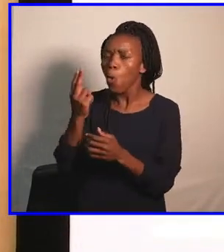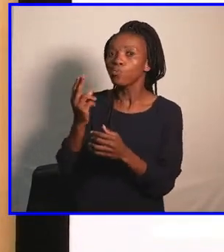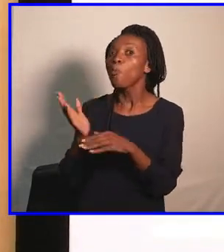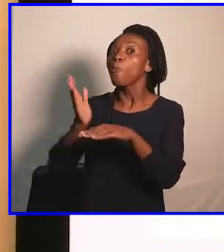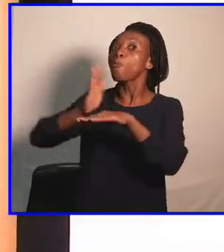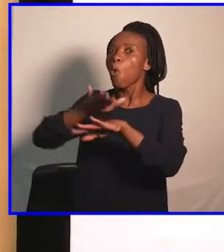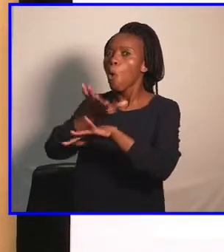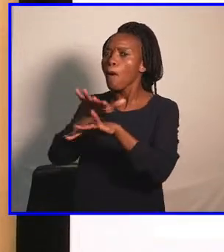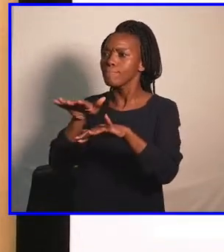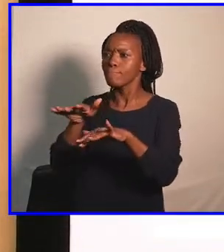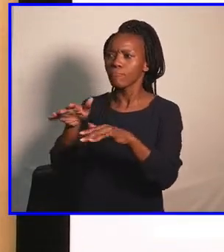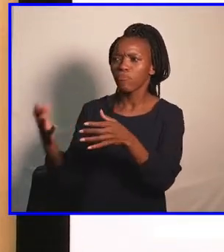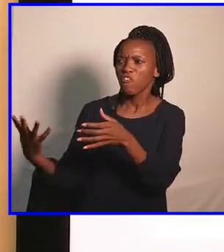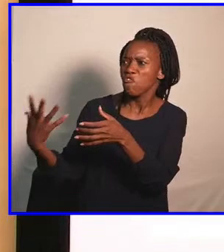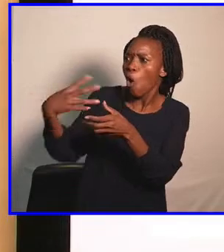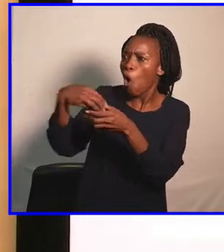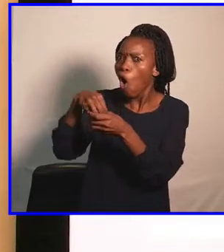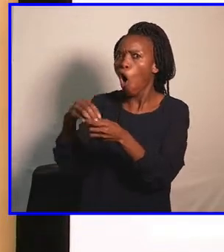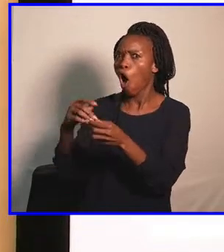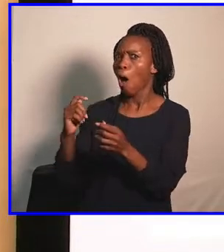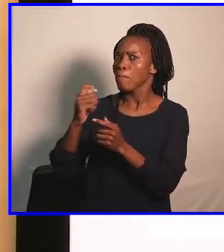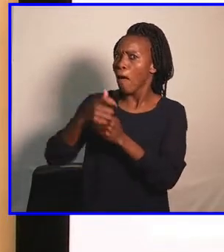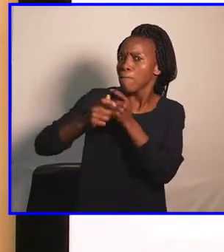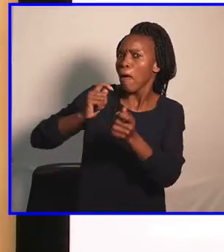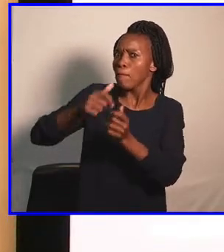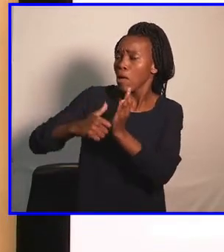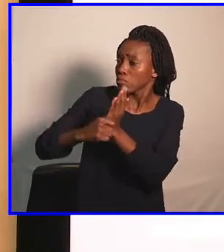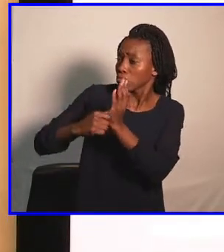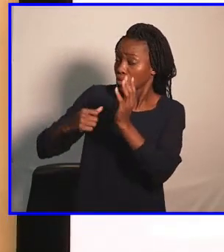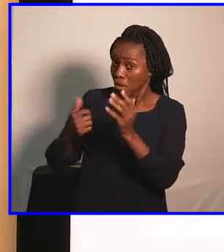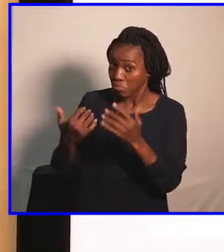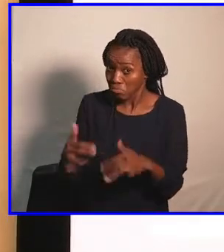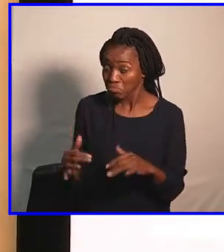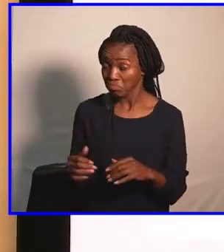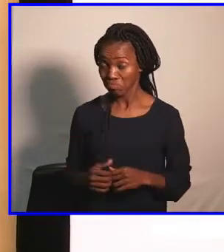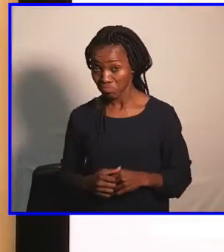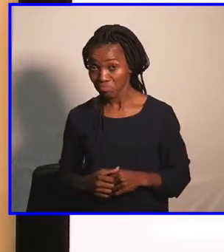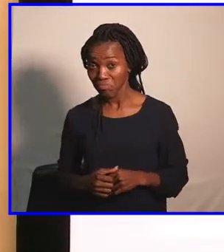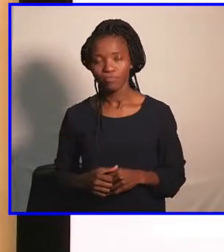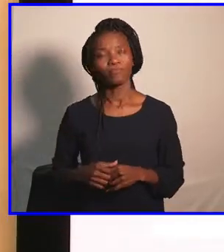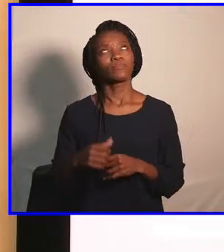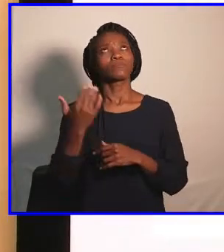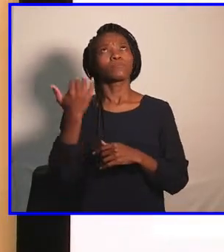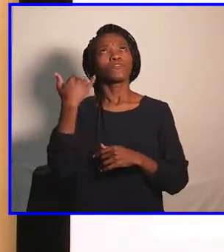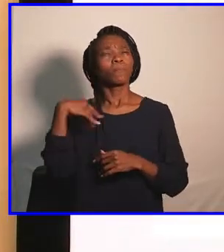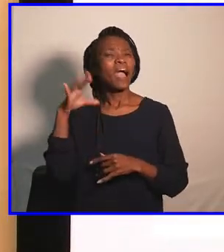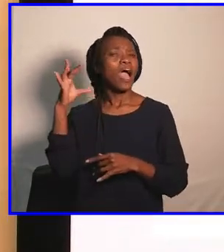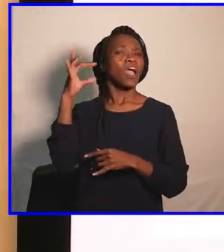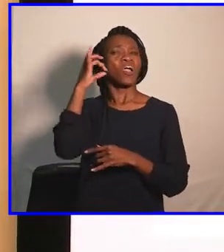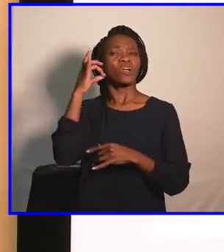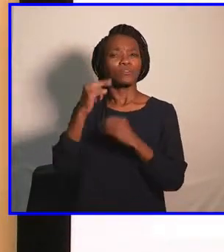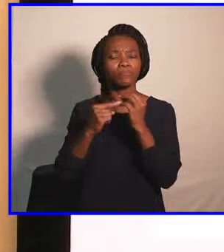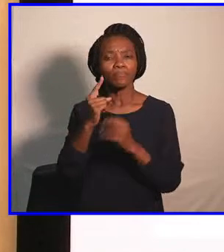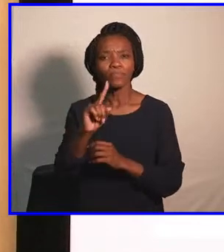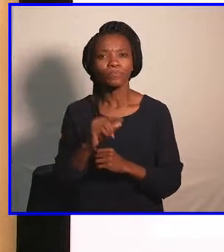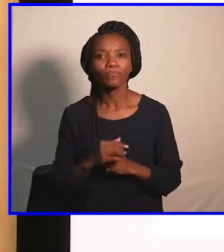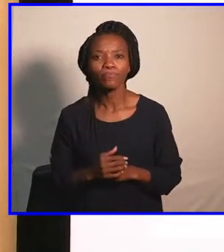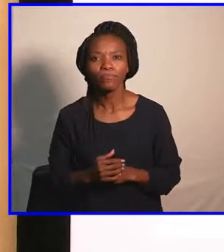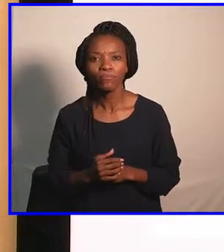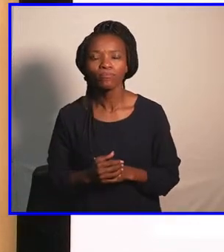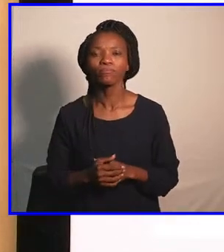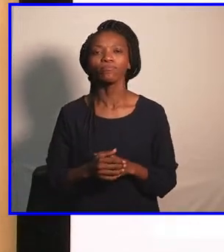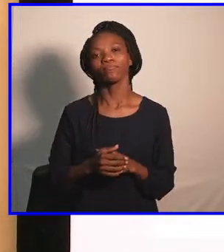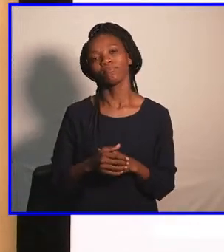getting more and more of our people to pay tax. I once heard of a